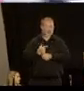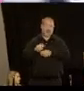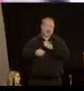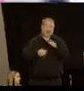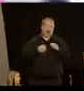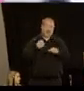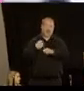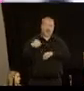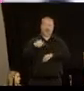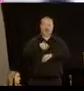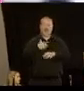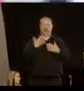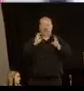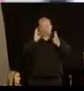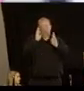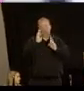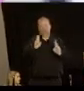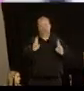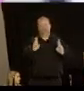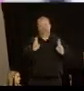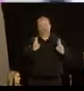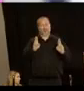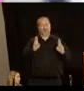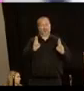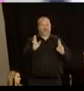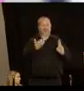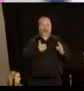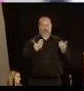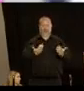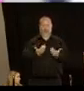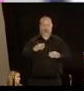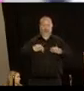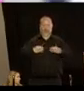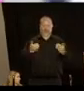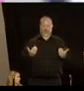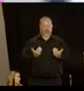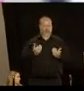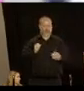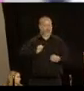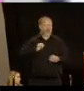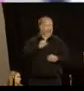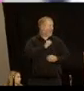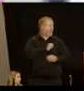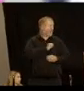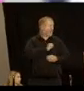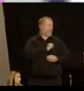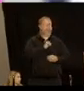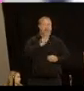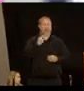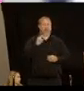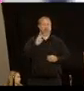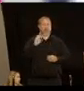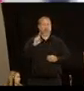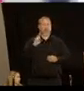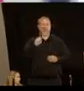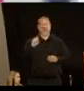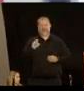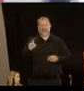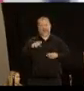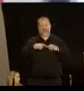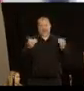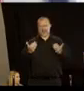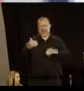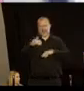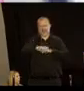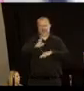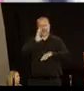year, we are so honored to have one of our own, Senator Anna Maria Rodriguez, who cannot be here tonight, but she